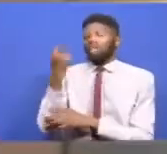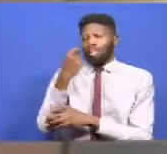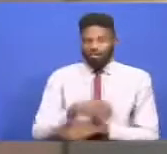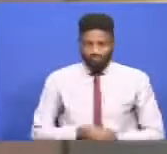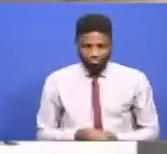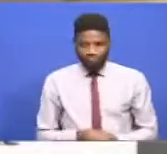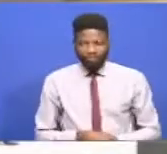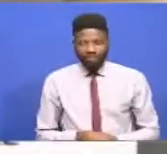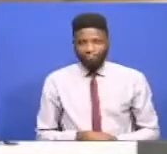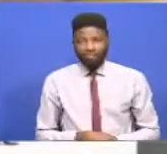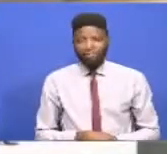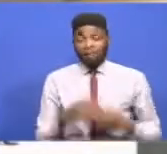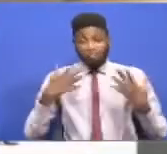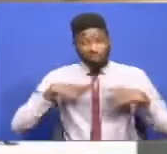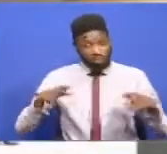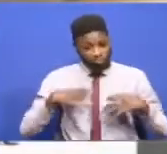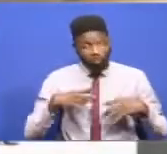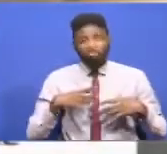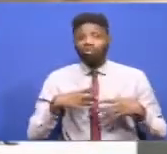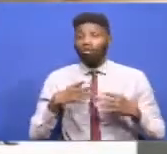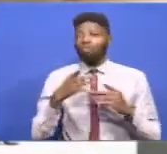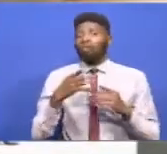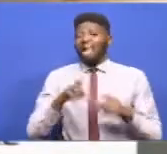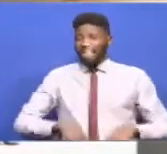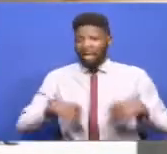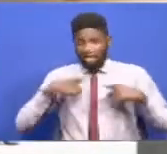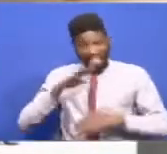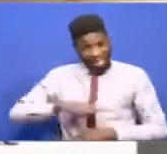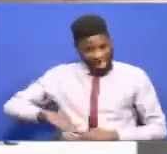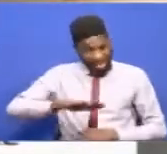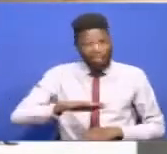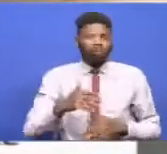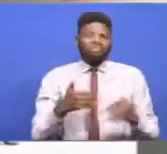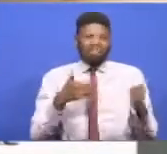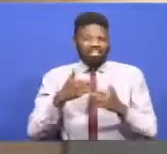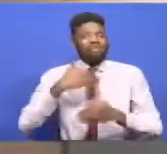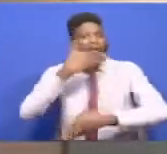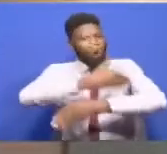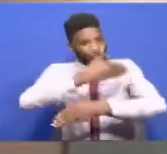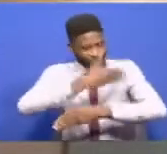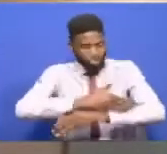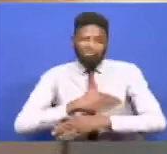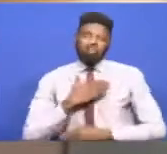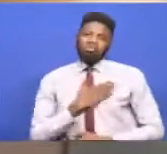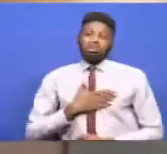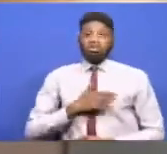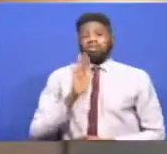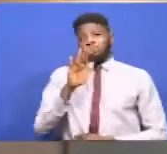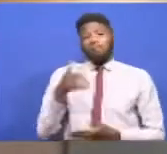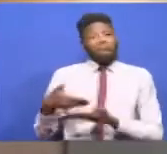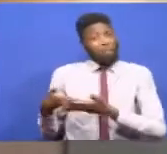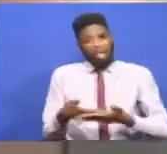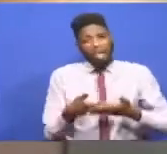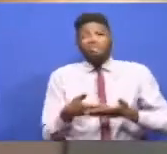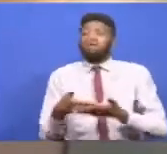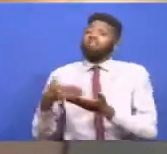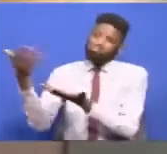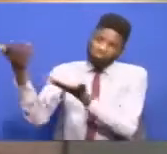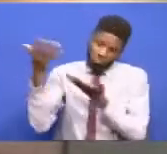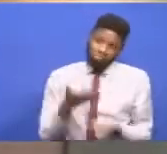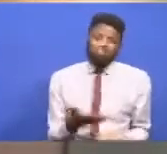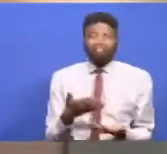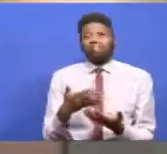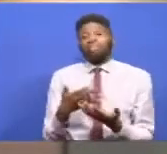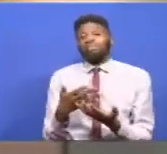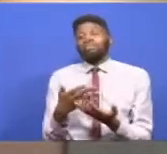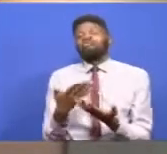confirmed. Those who come from around or within the borders, just bring your babies for immunization.